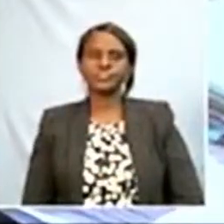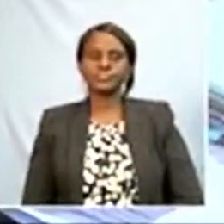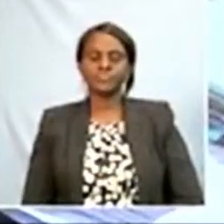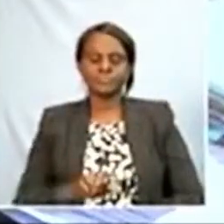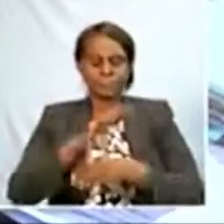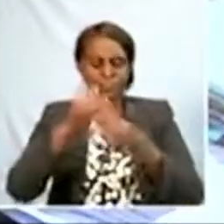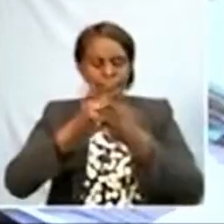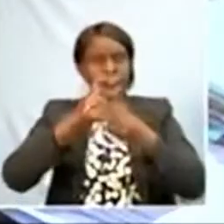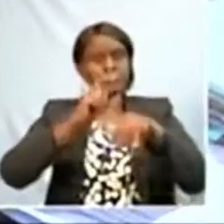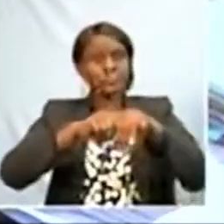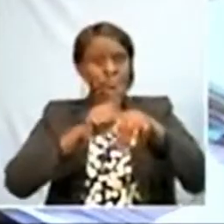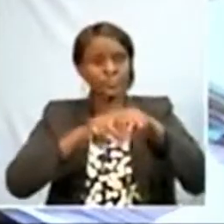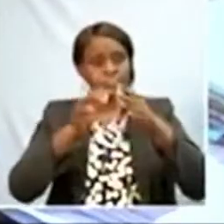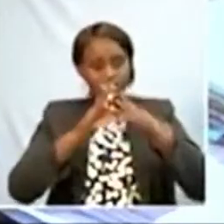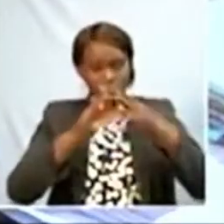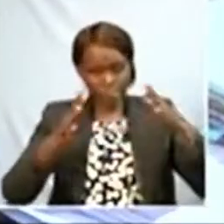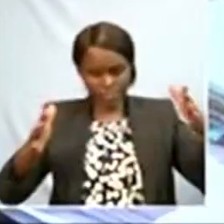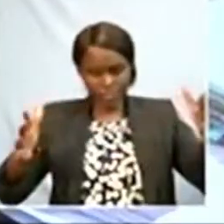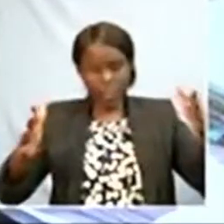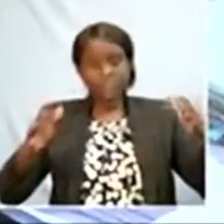Oh, that period.